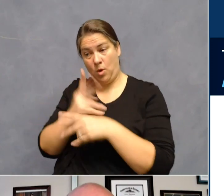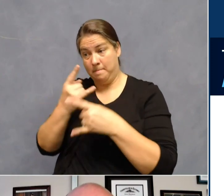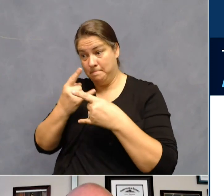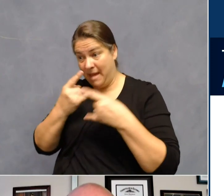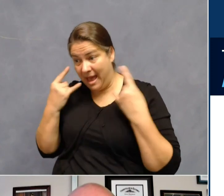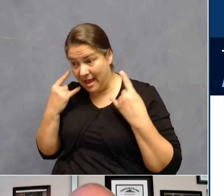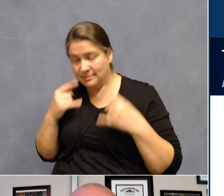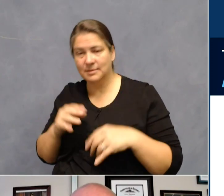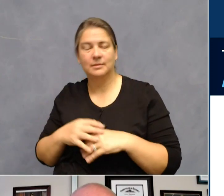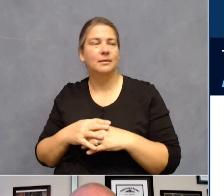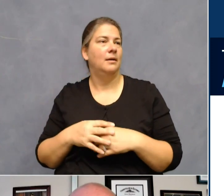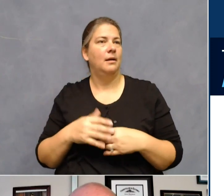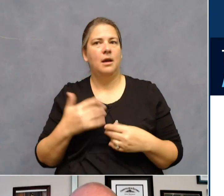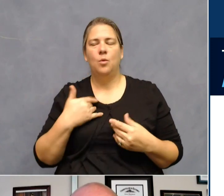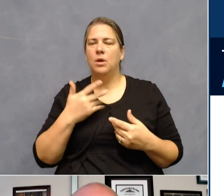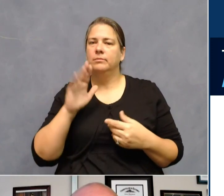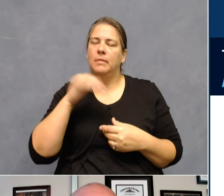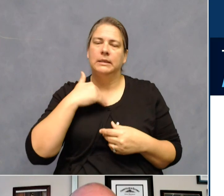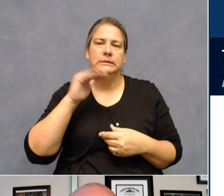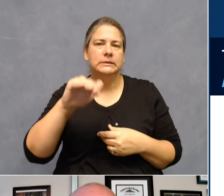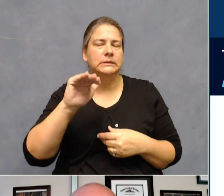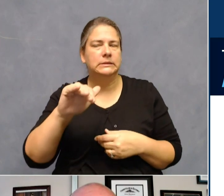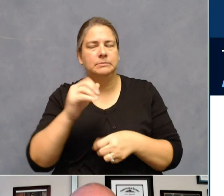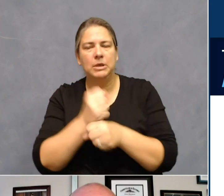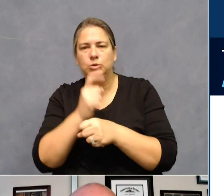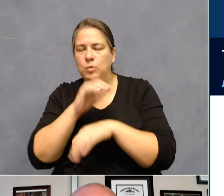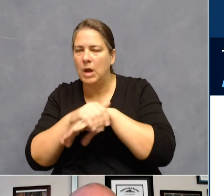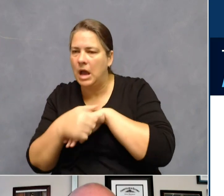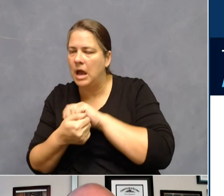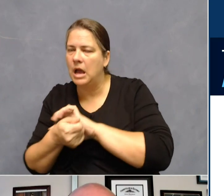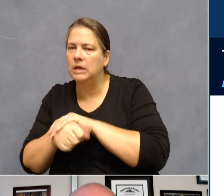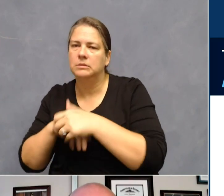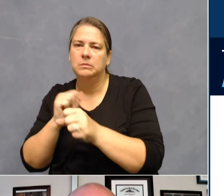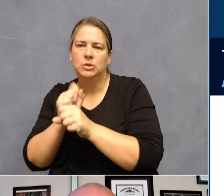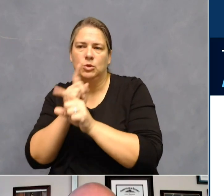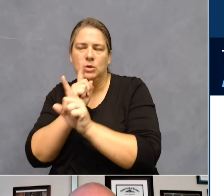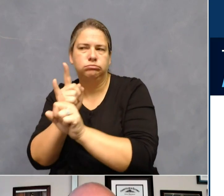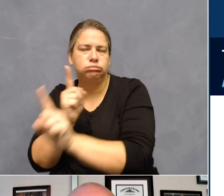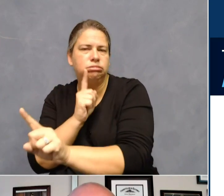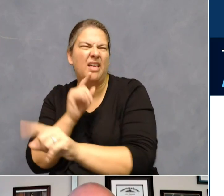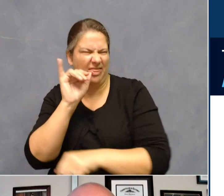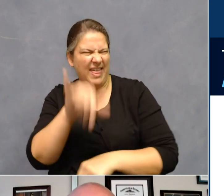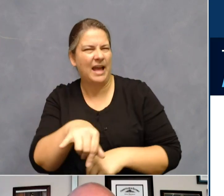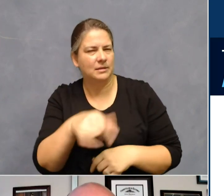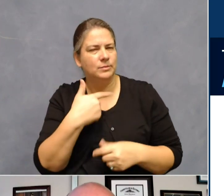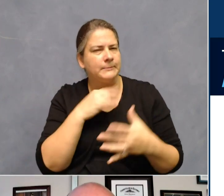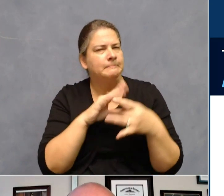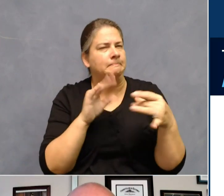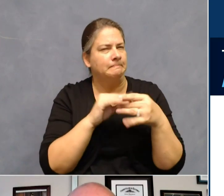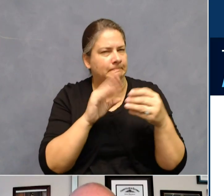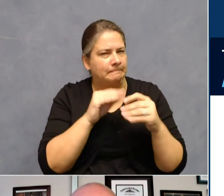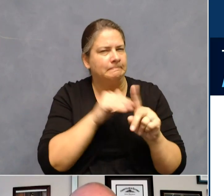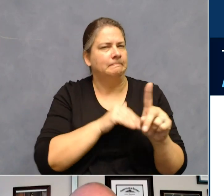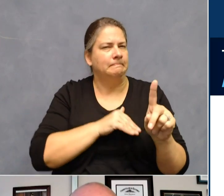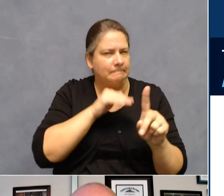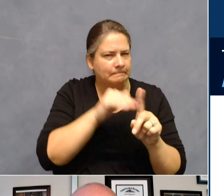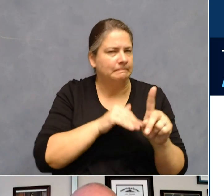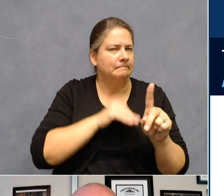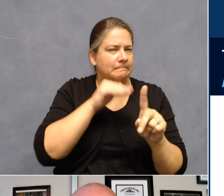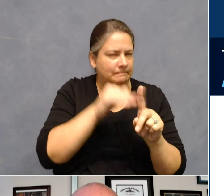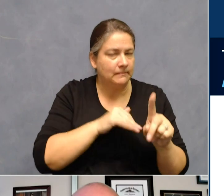are essential. Now, the incidence rate map is the map I had shown just before this slide with the colors for the